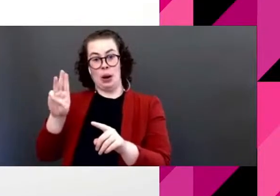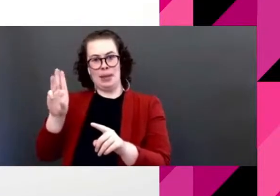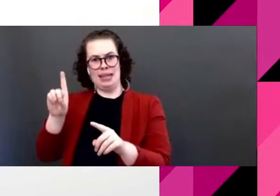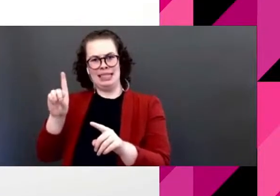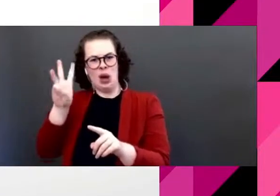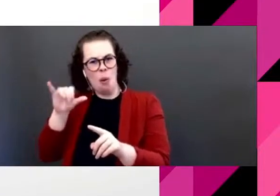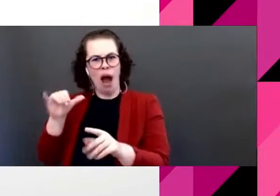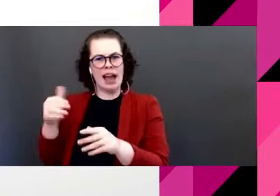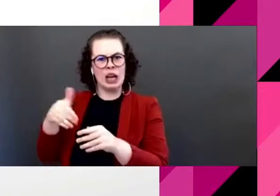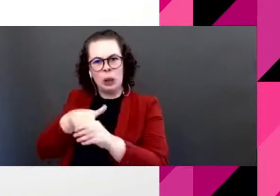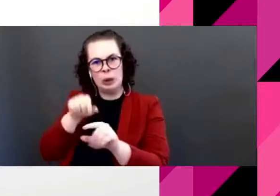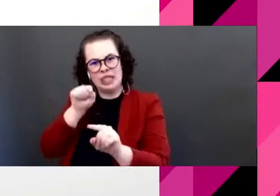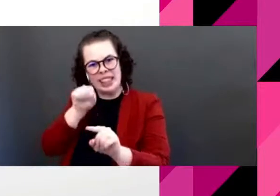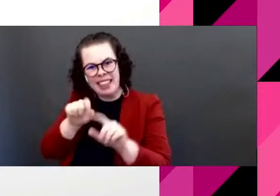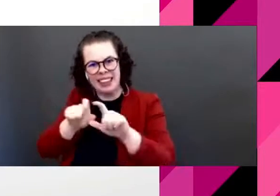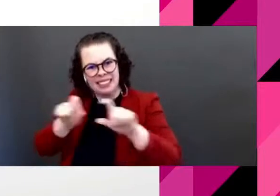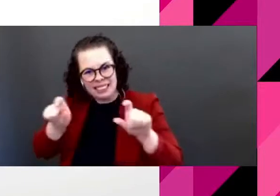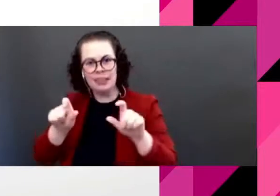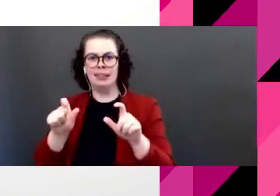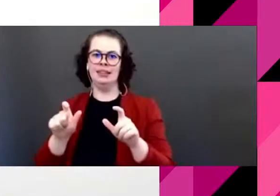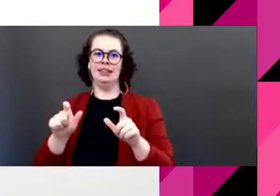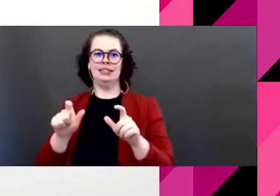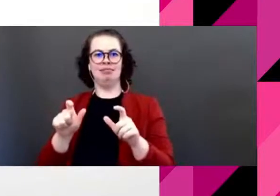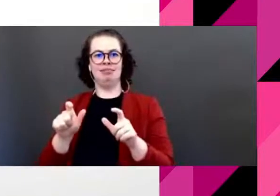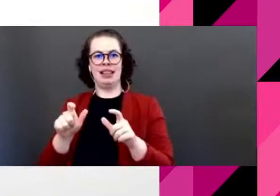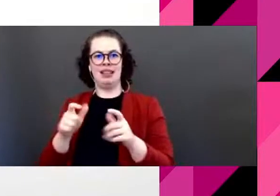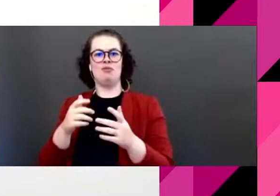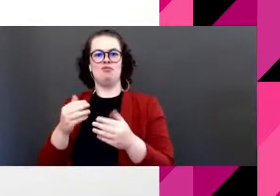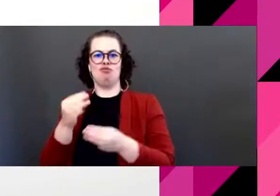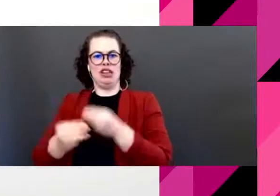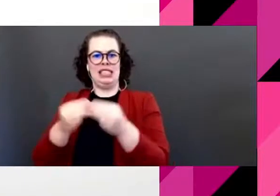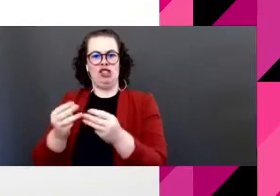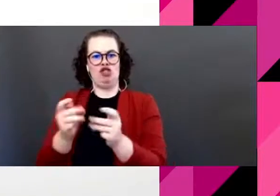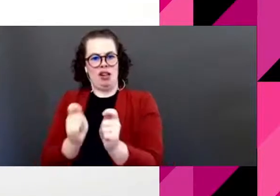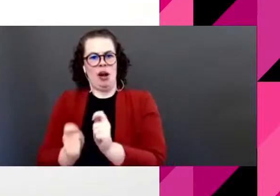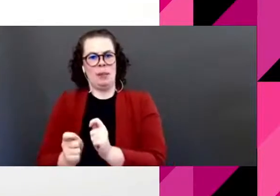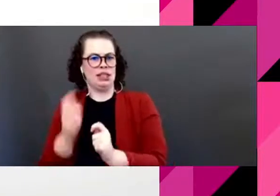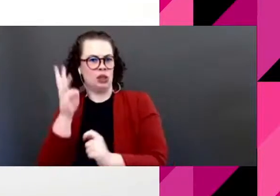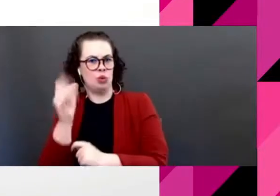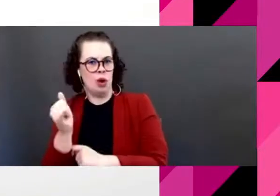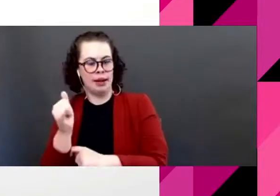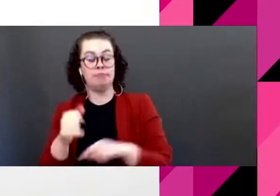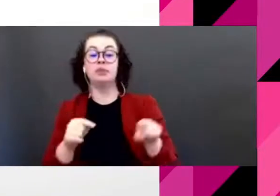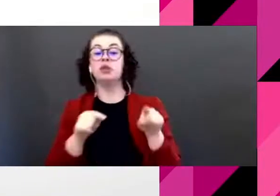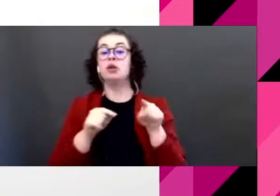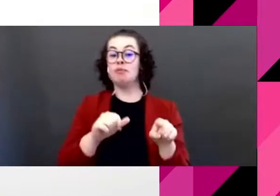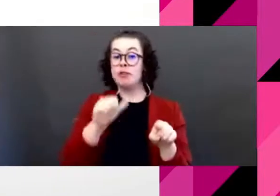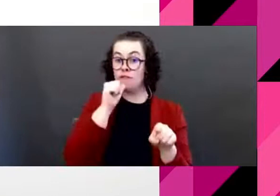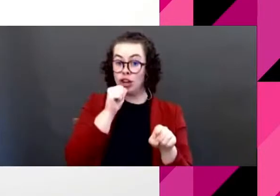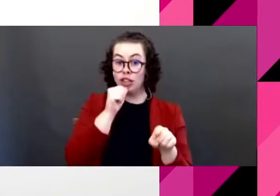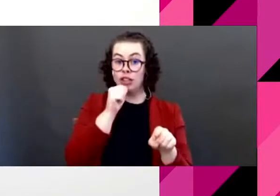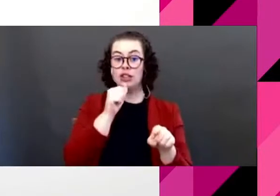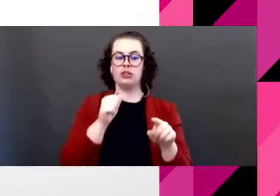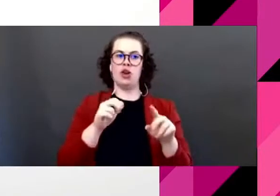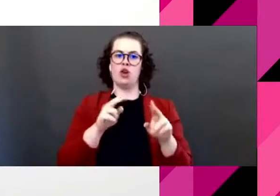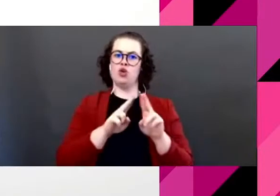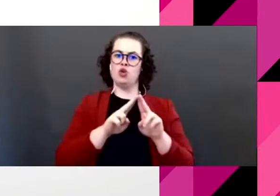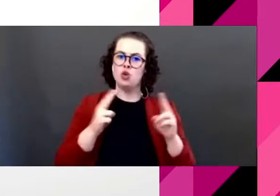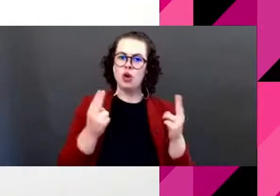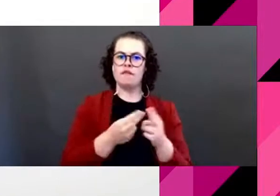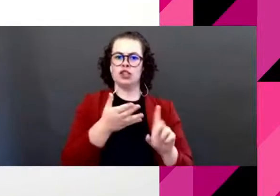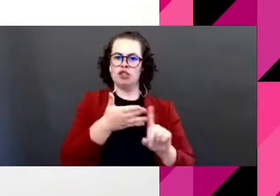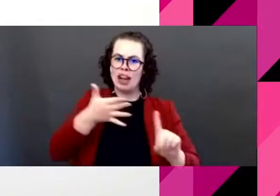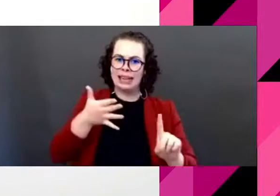of procedural accommodation. So the first one, the principle on the universal recognition of a